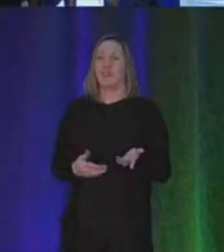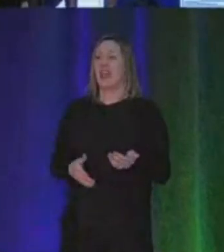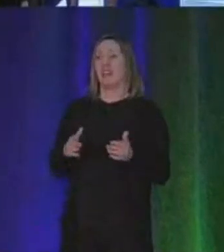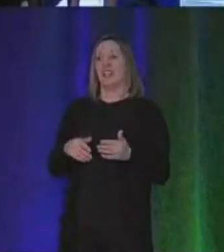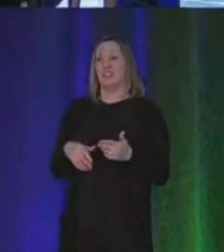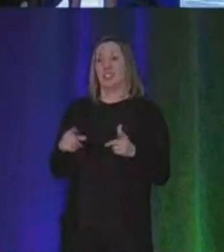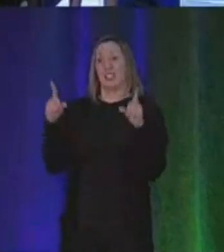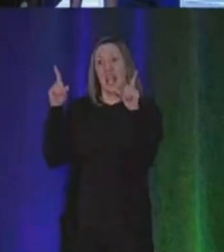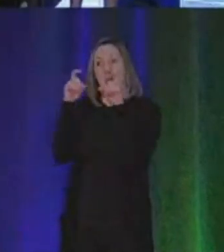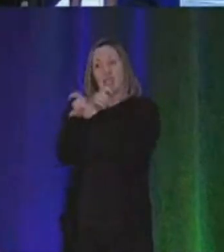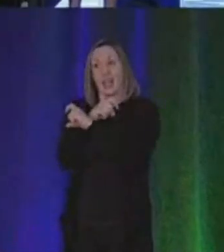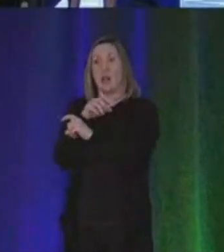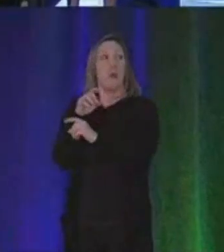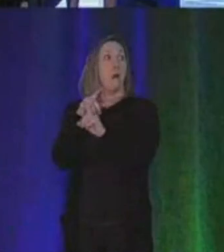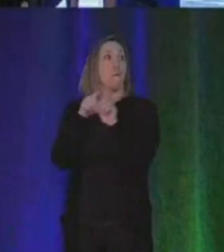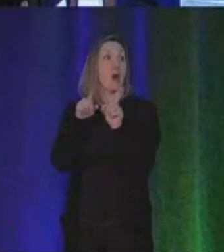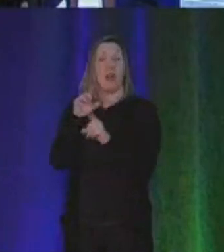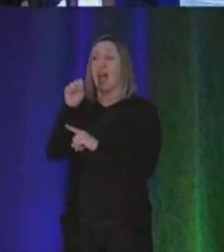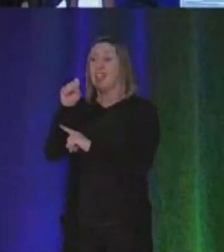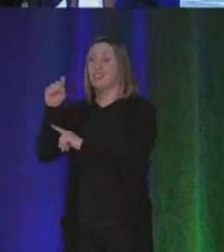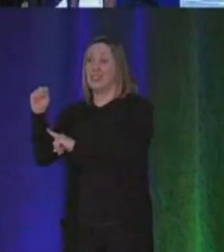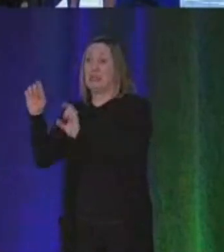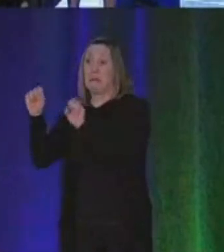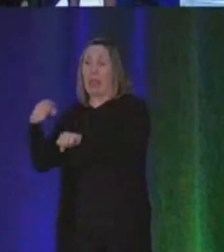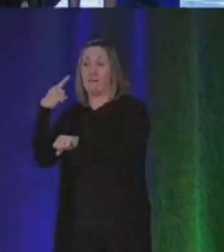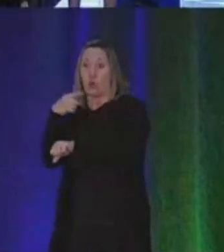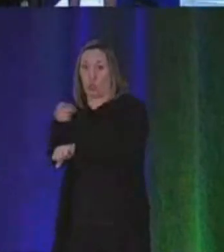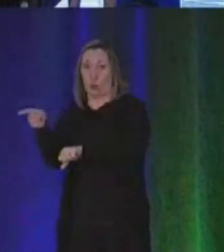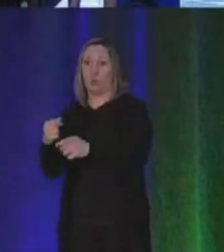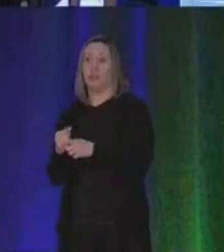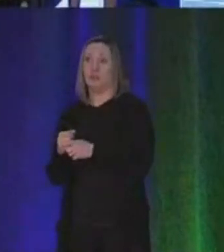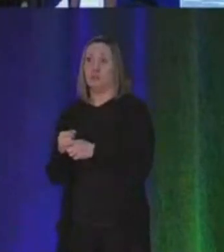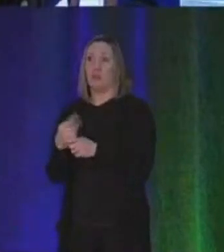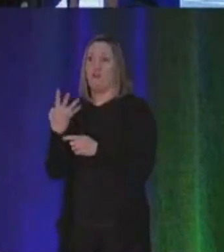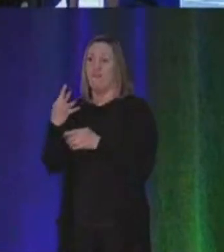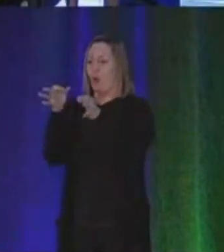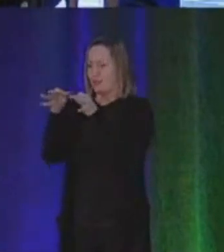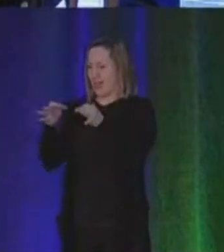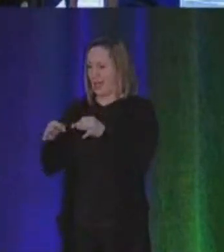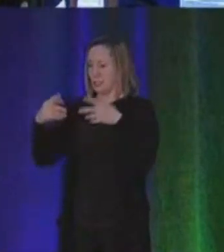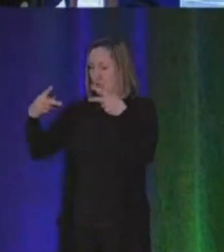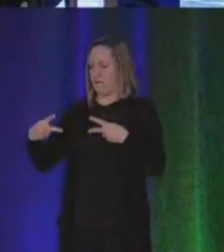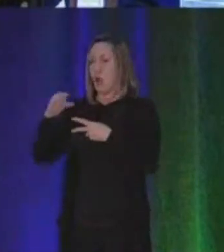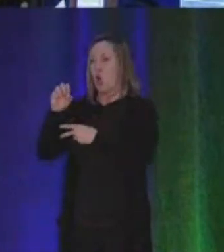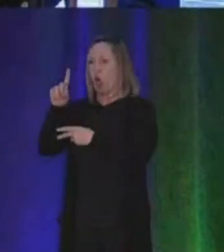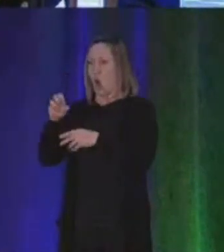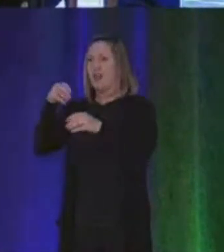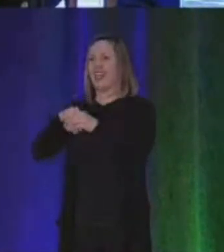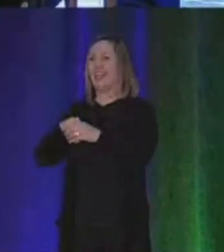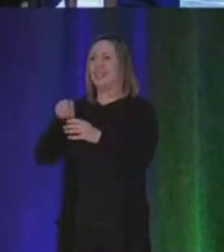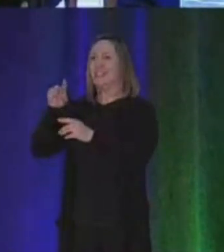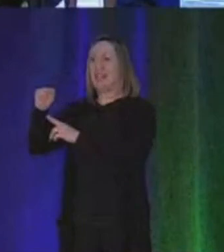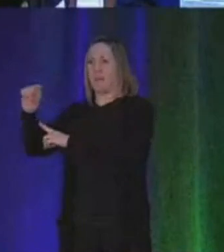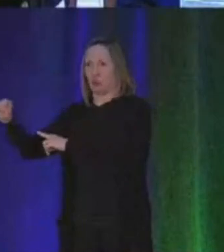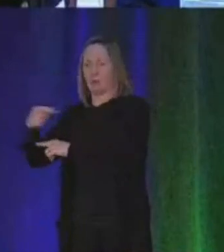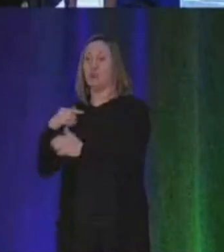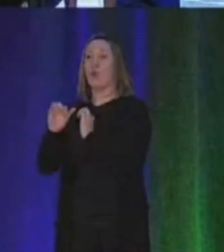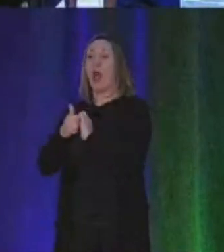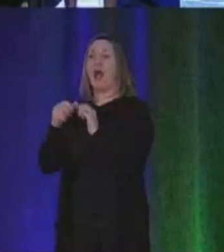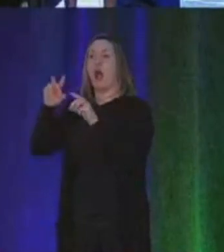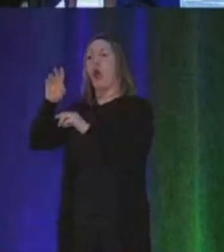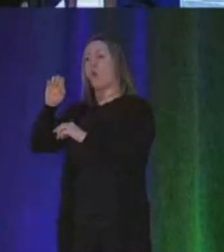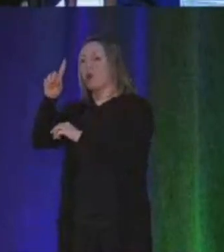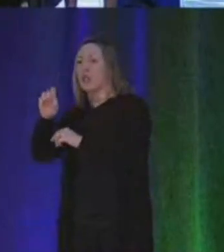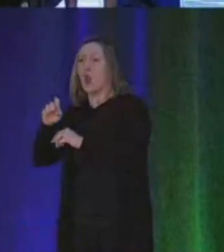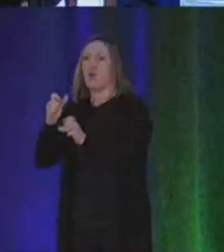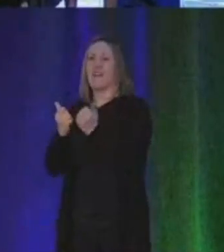very complicated, but ST can do it for you. This is 4 lines of code in TypeScript. So the way we work is everything we build,